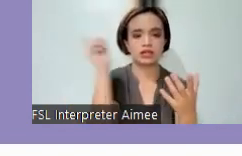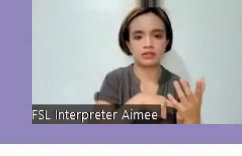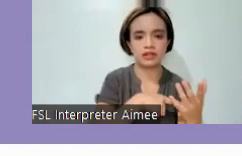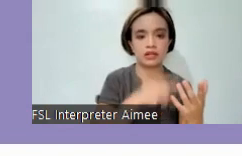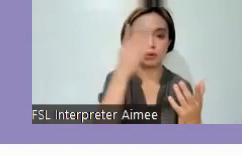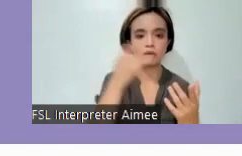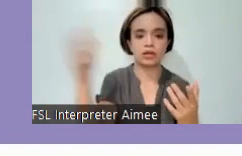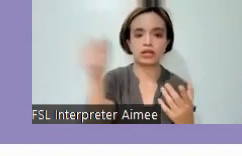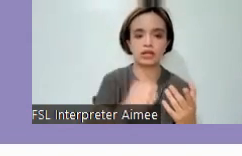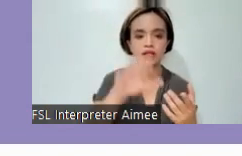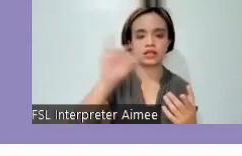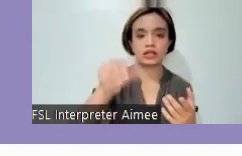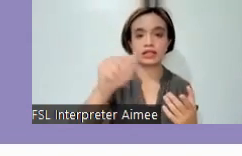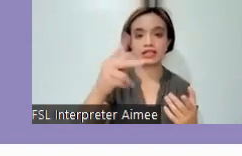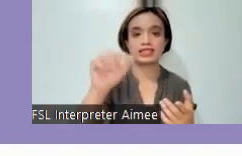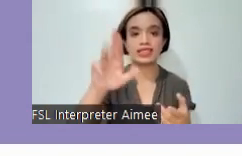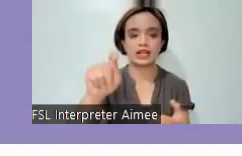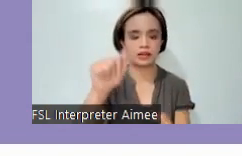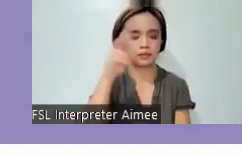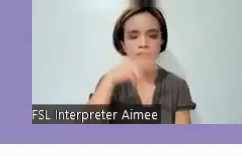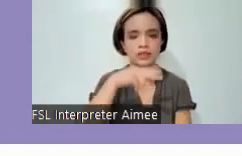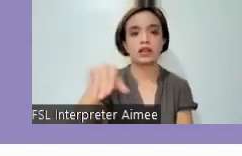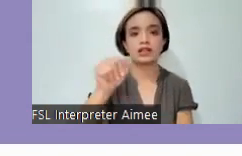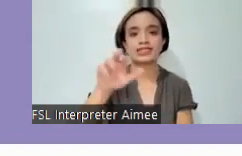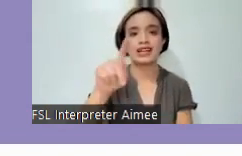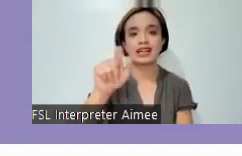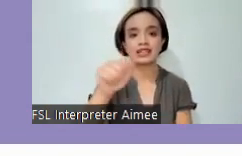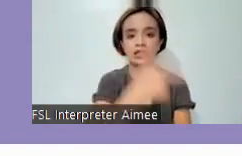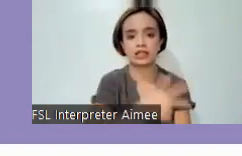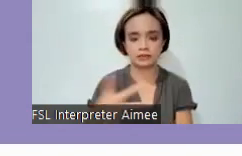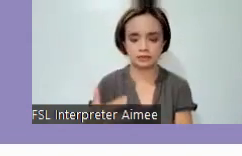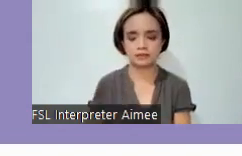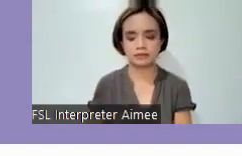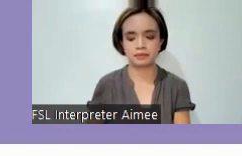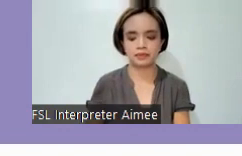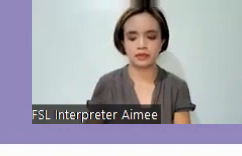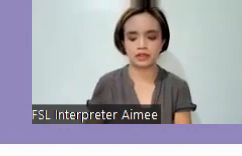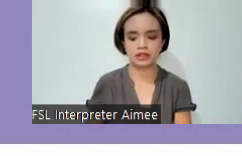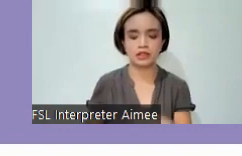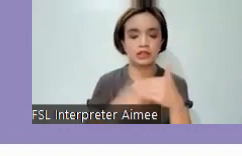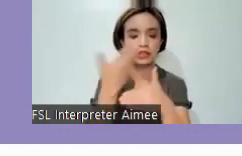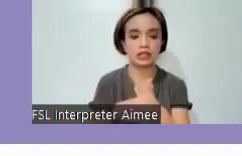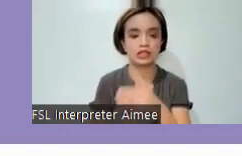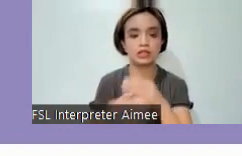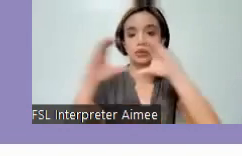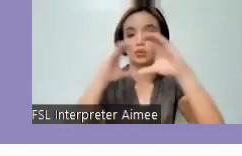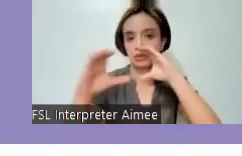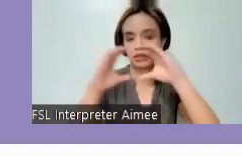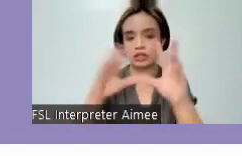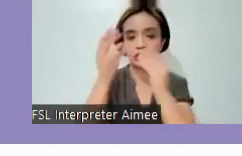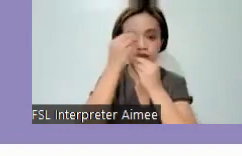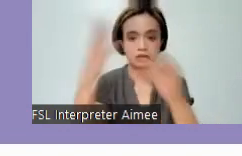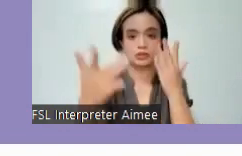took place in Jakarta following the official announcement of his victory. The Ministry of Communication and